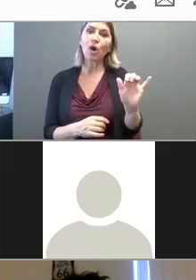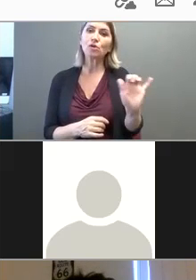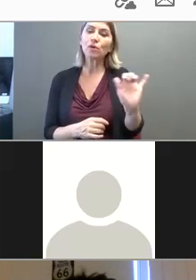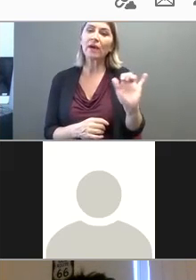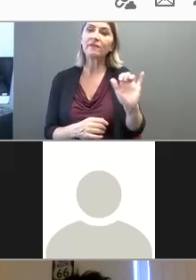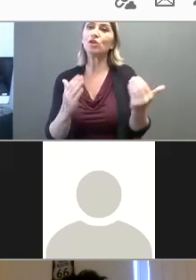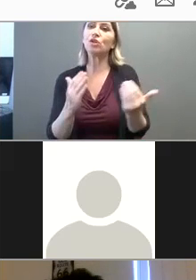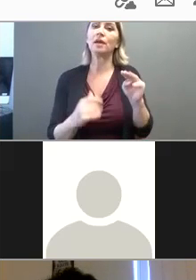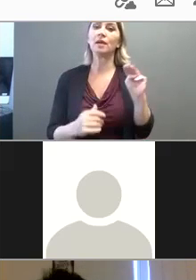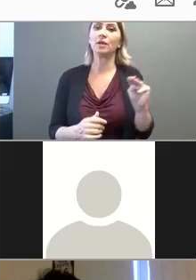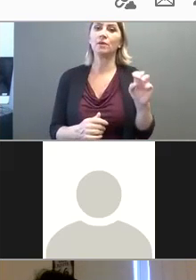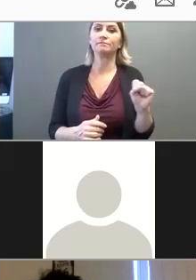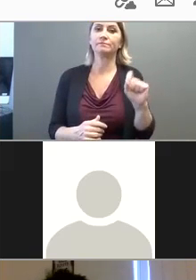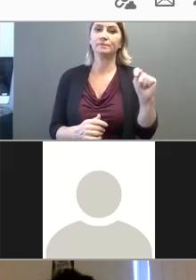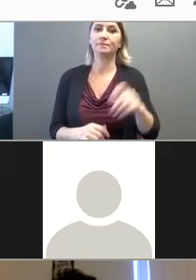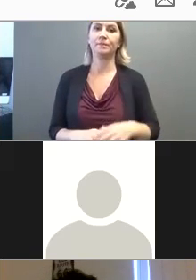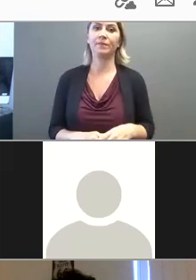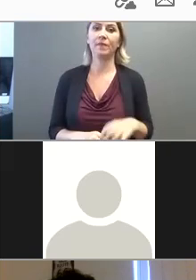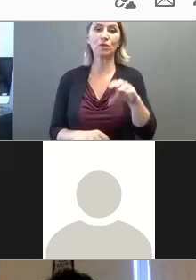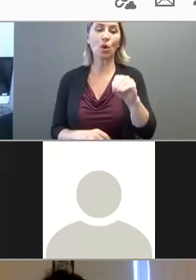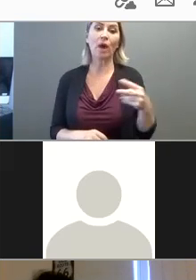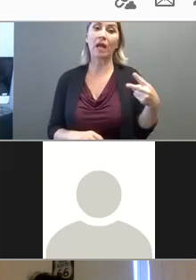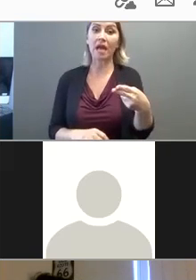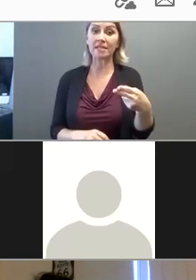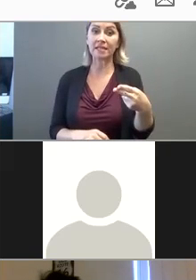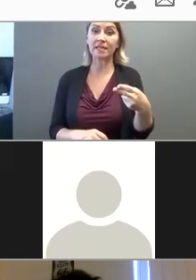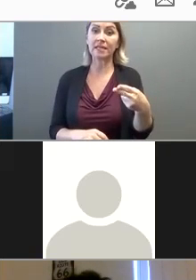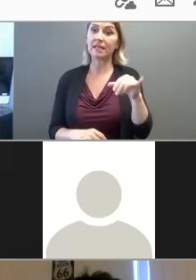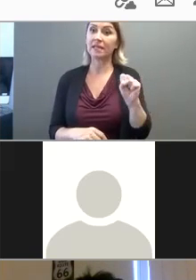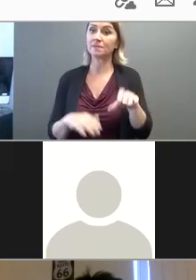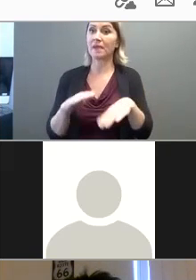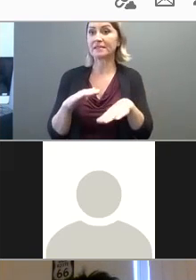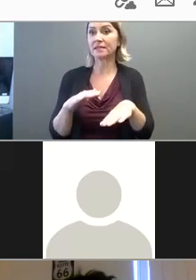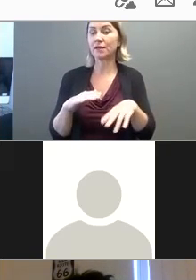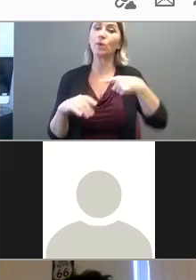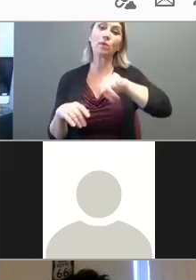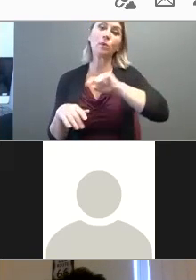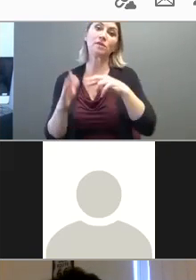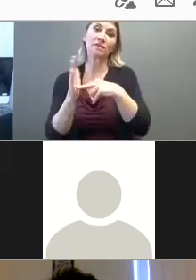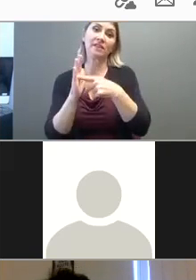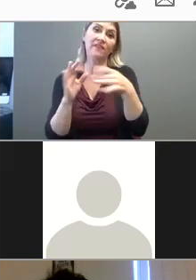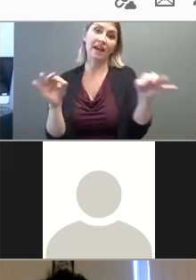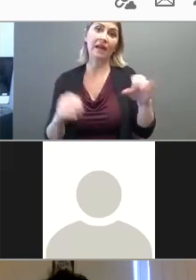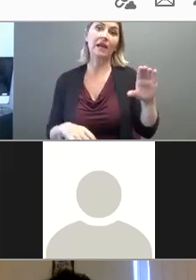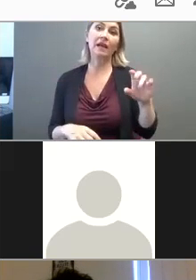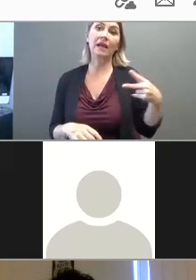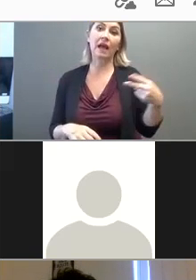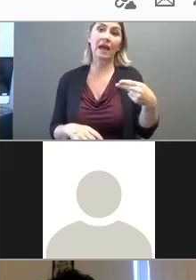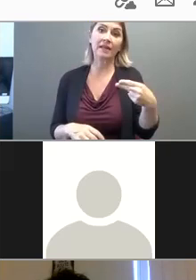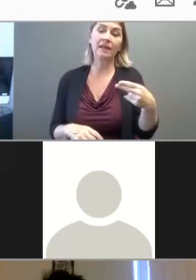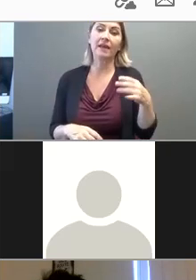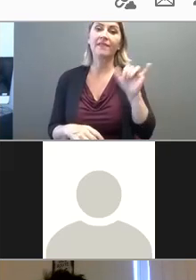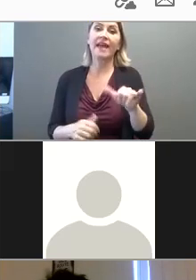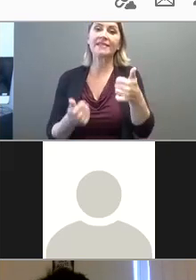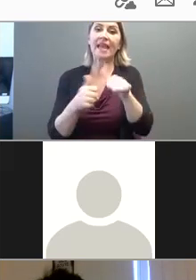tree. So a cut is basically, so let's define a cut. So a cut essentially is any